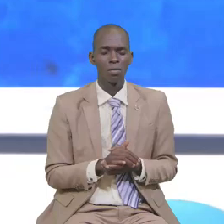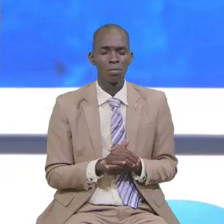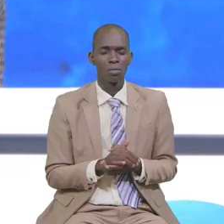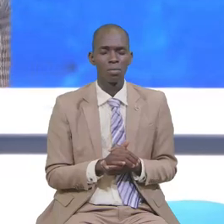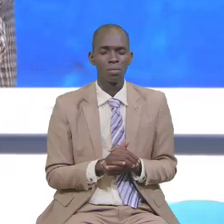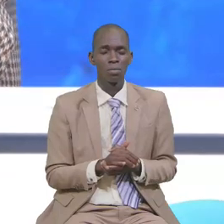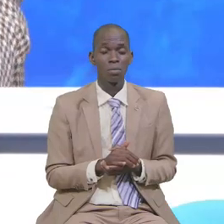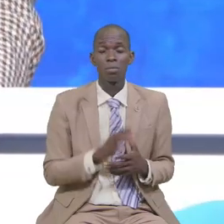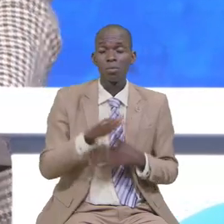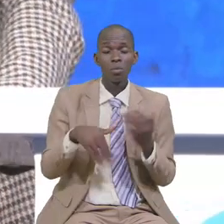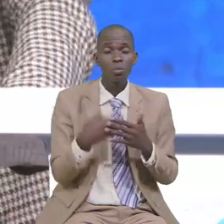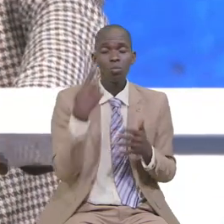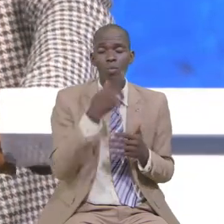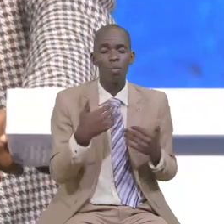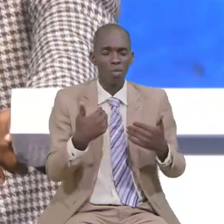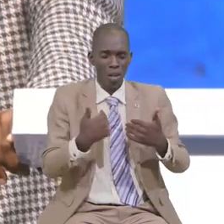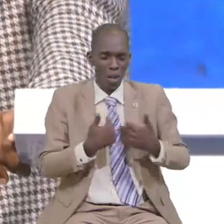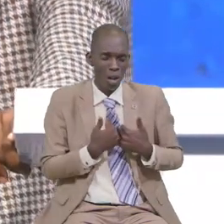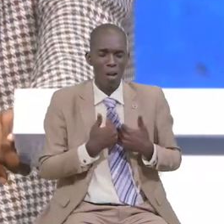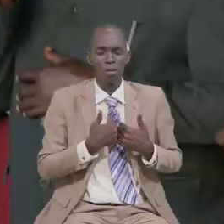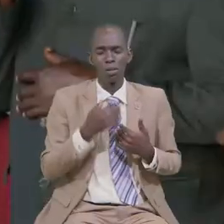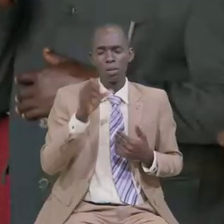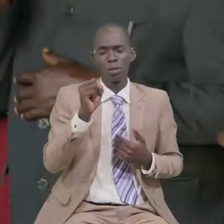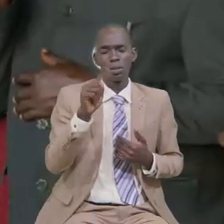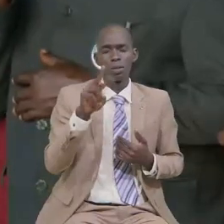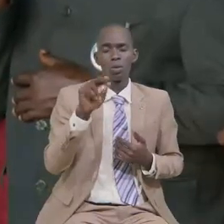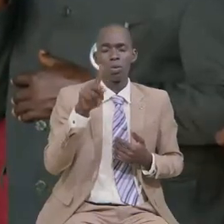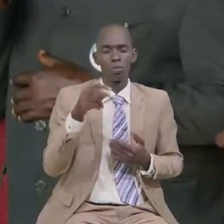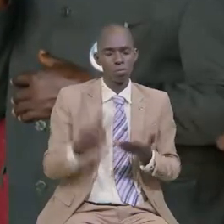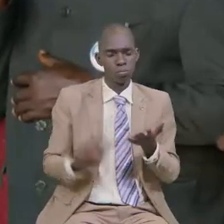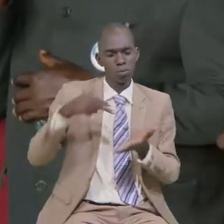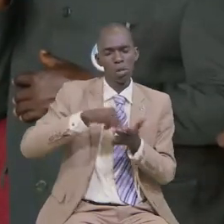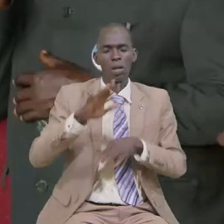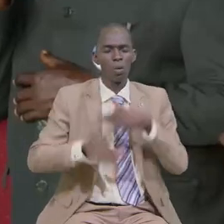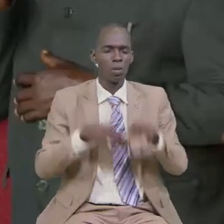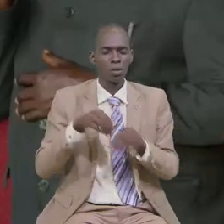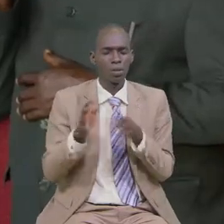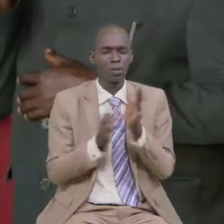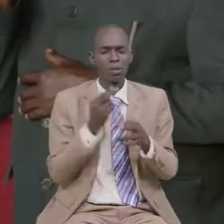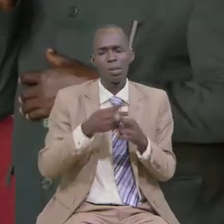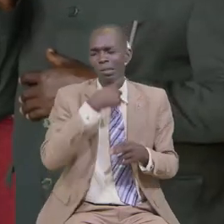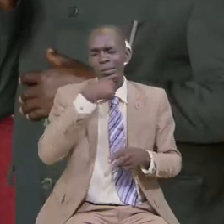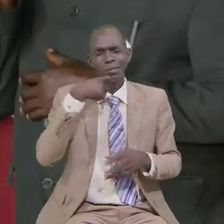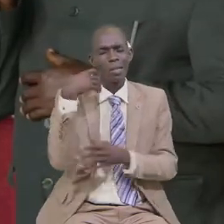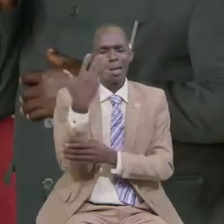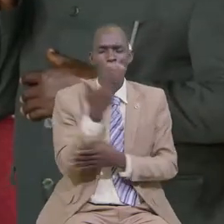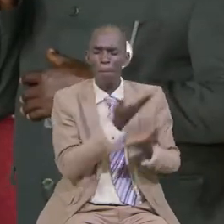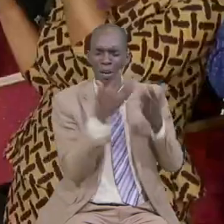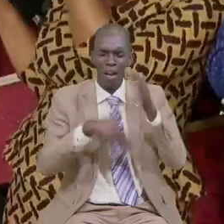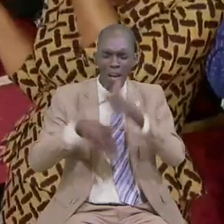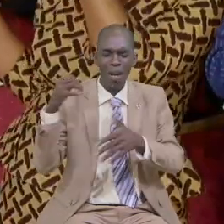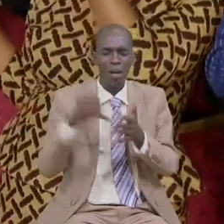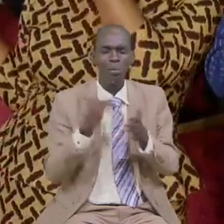Those who have stroke, rise up and walk. With that hand, stretch it out and be made